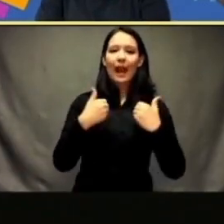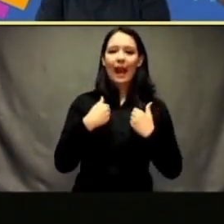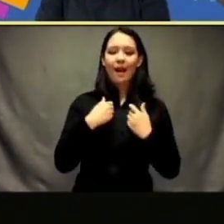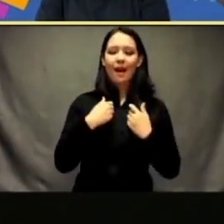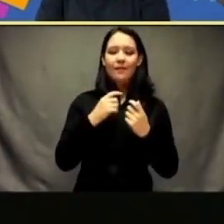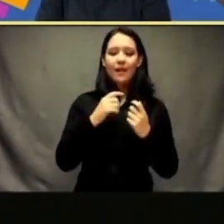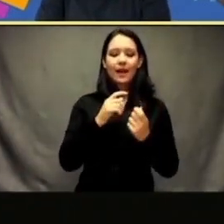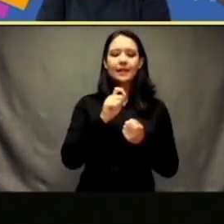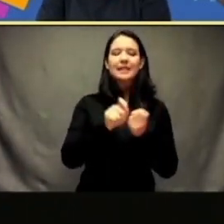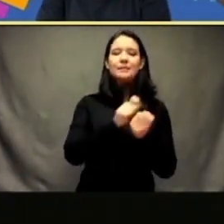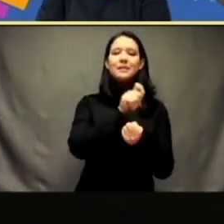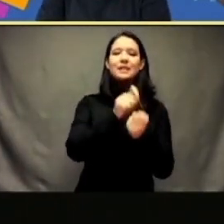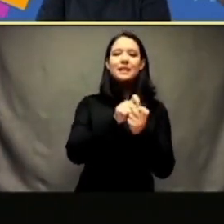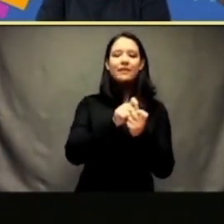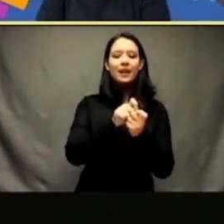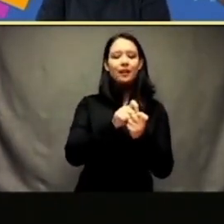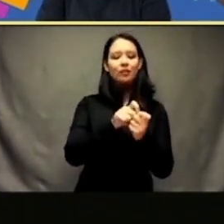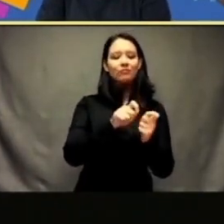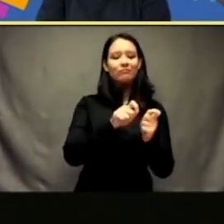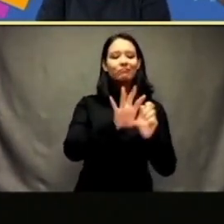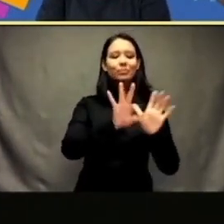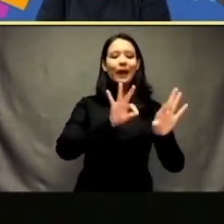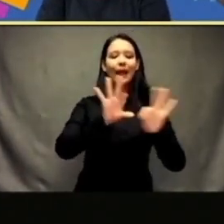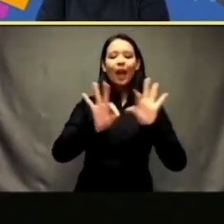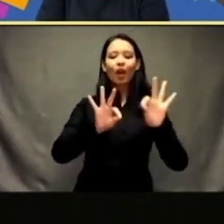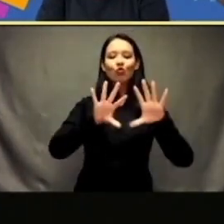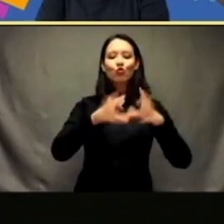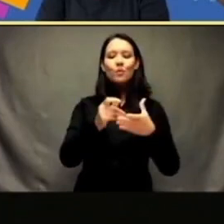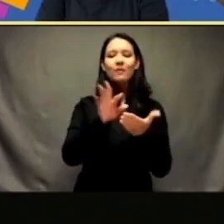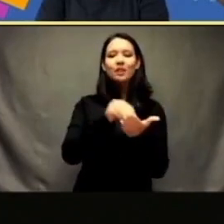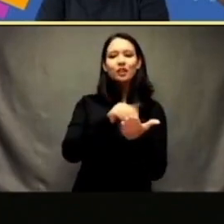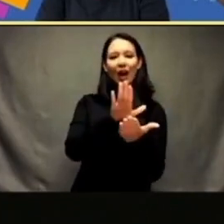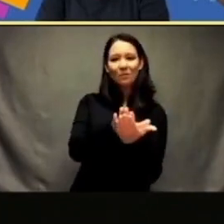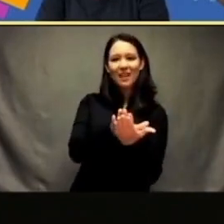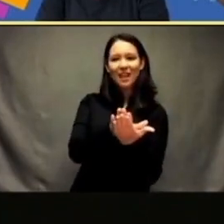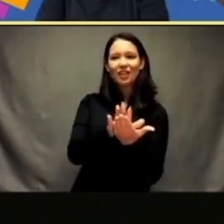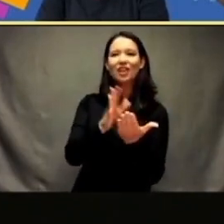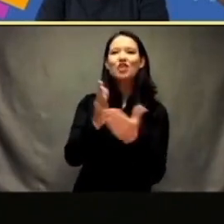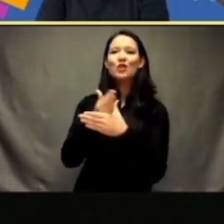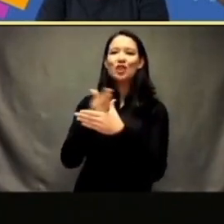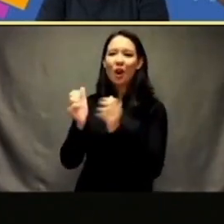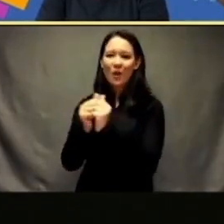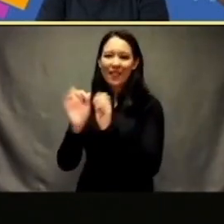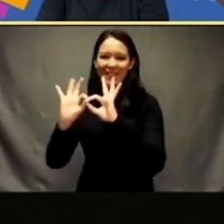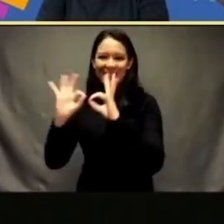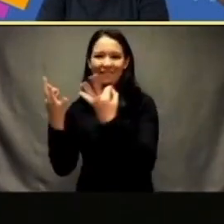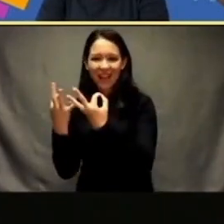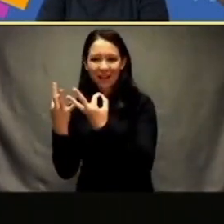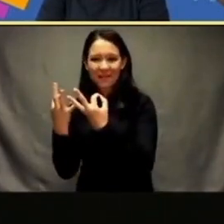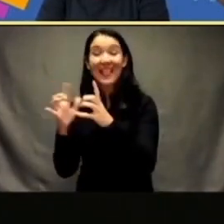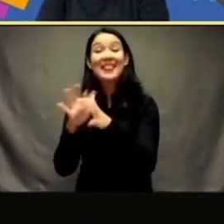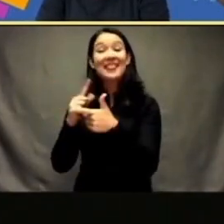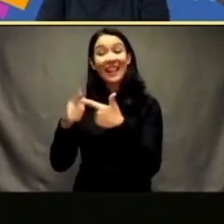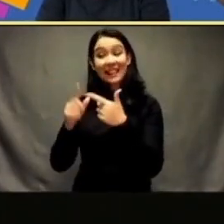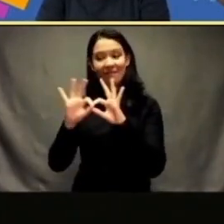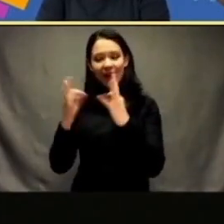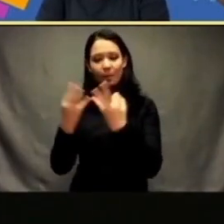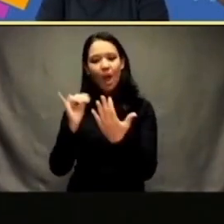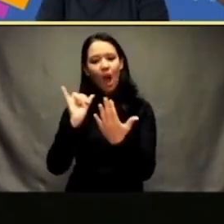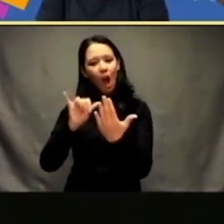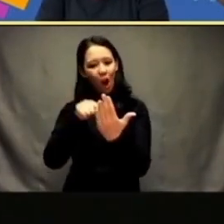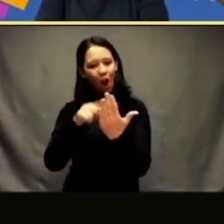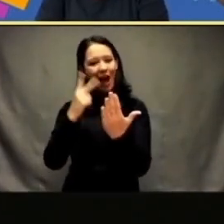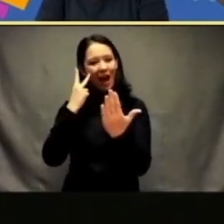the facilitator, with the families. And it gives the families an opportunity to see themselves in action.